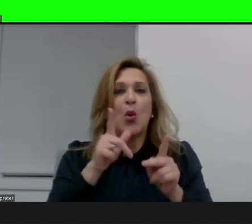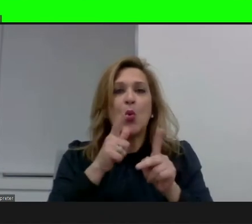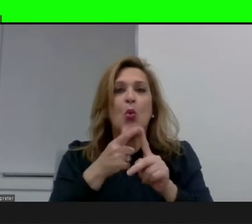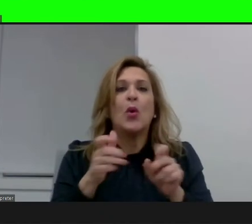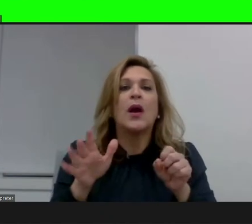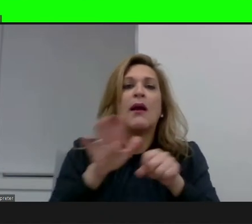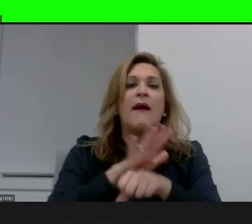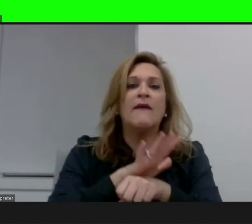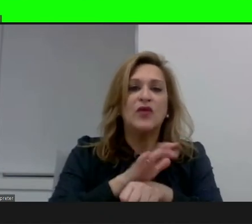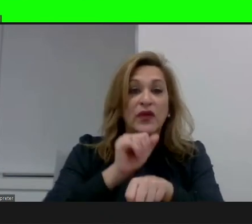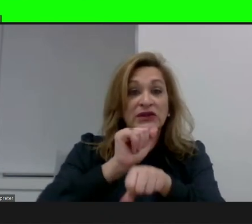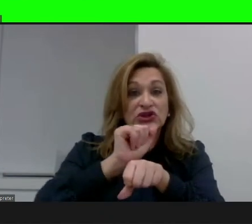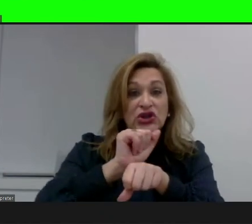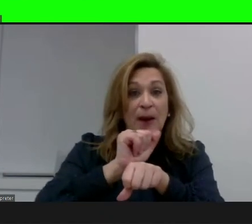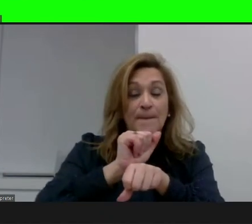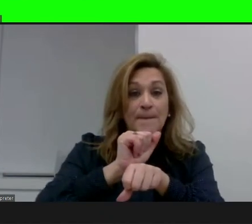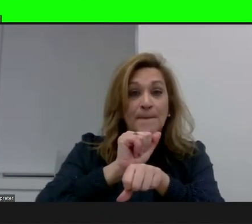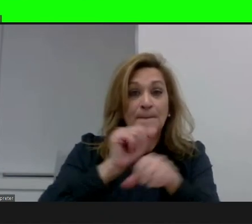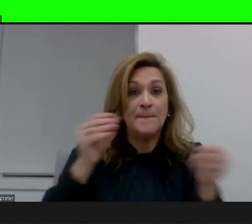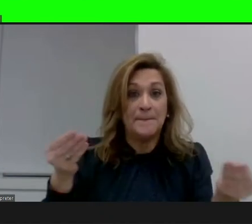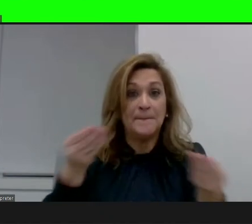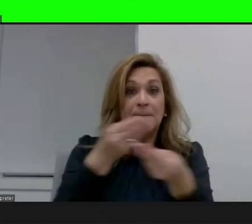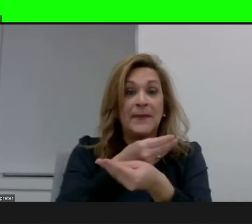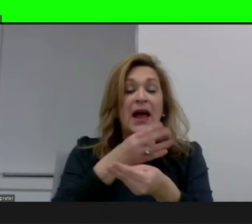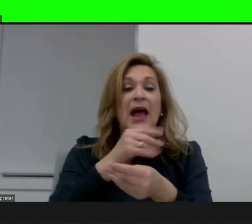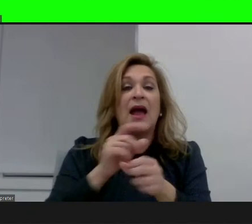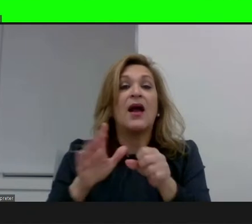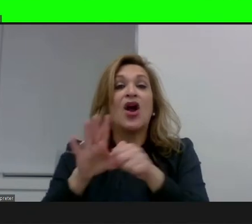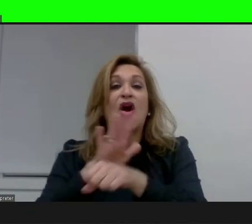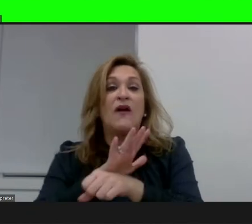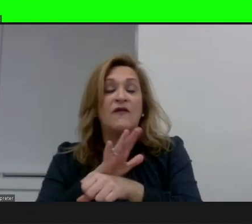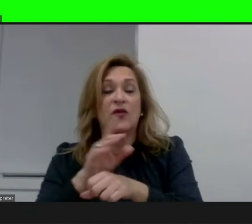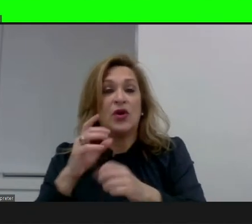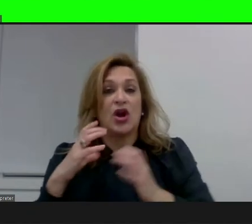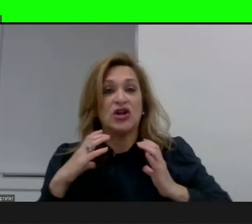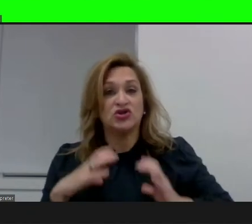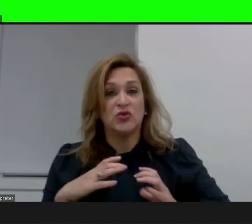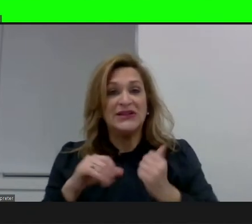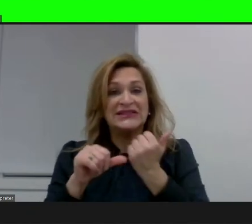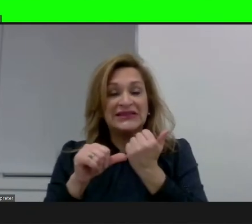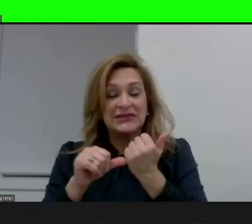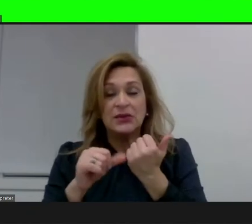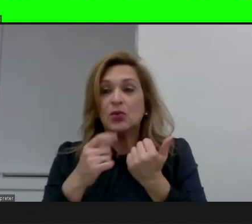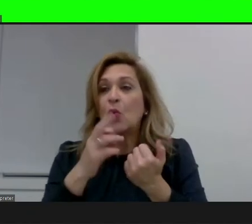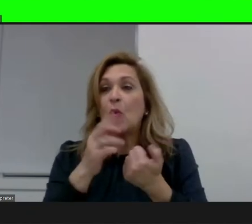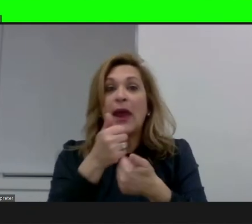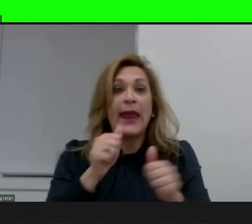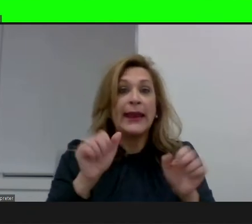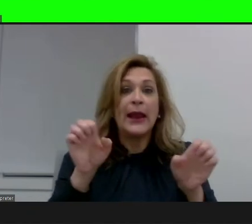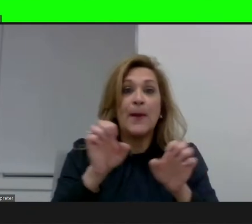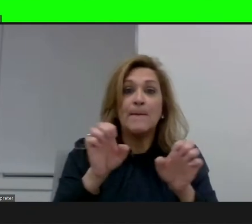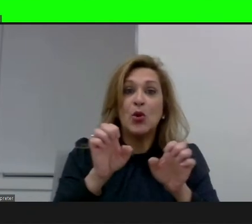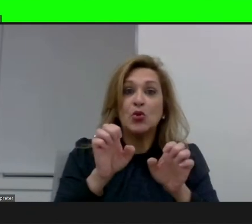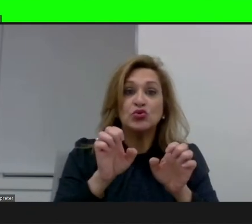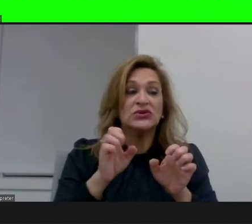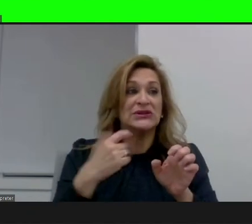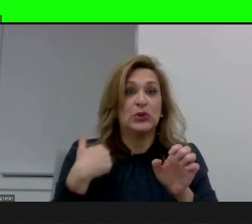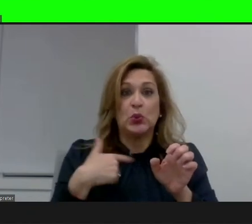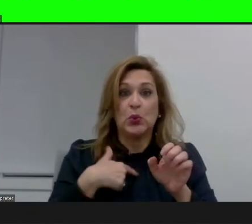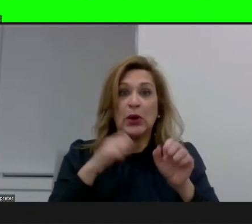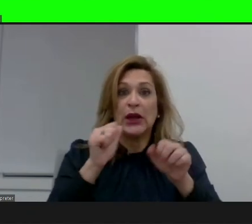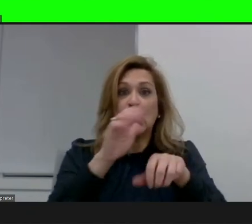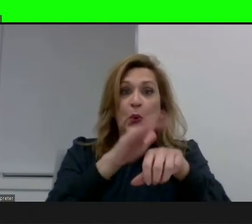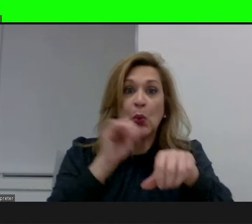cover the job and cover also for customer assistance, any emergency that we could activate and